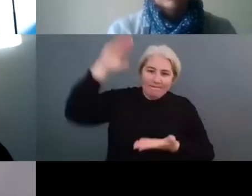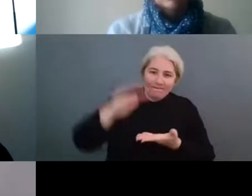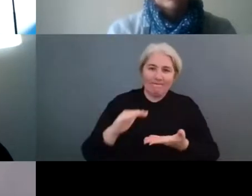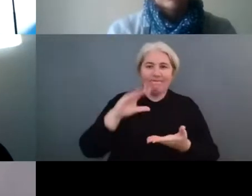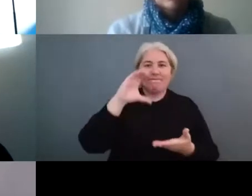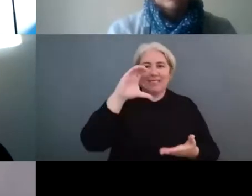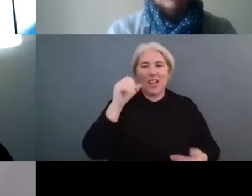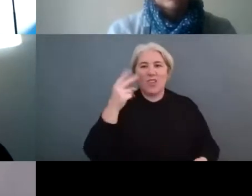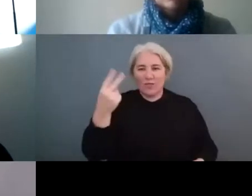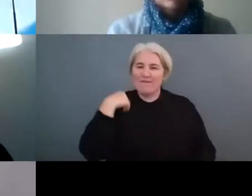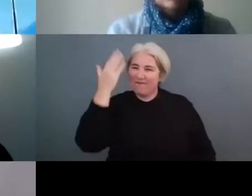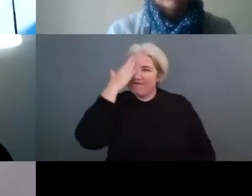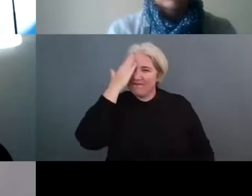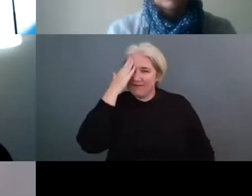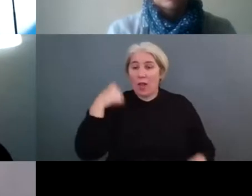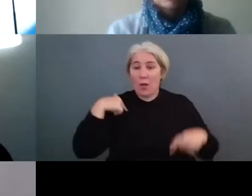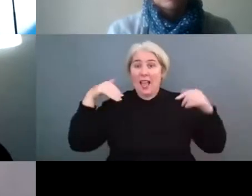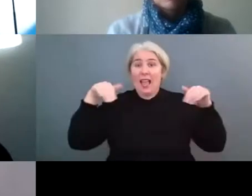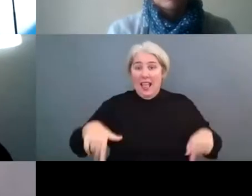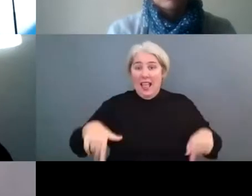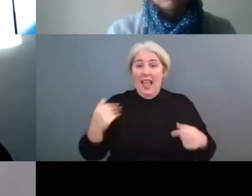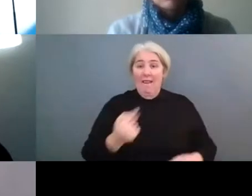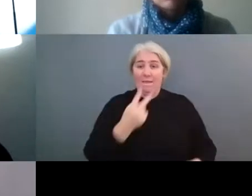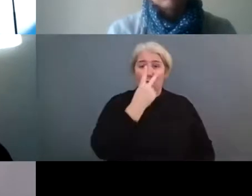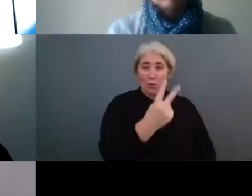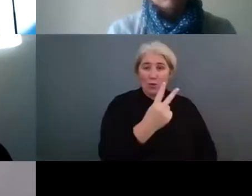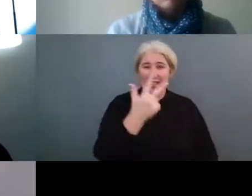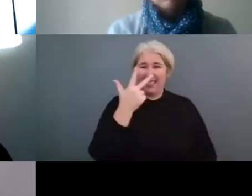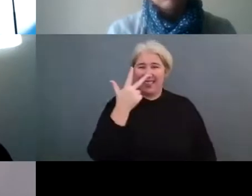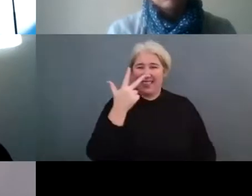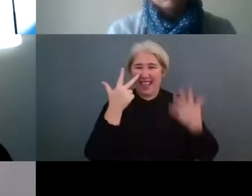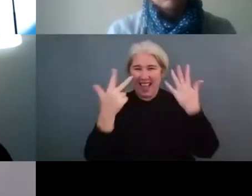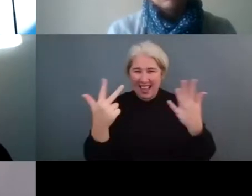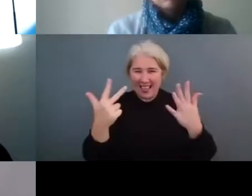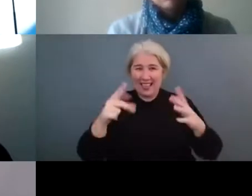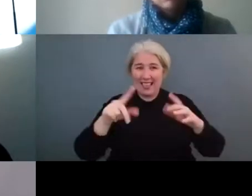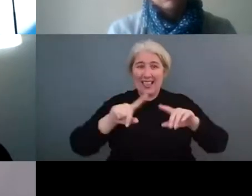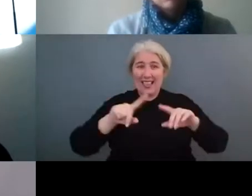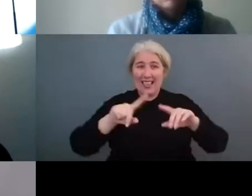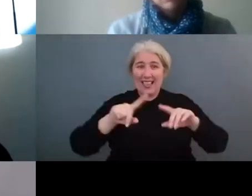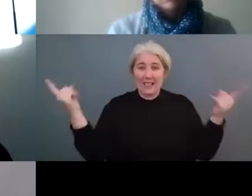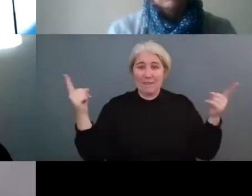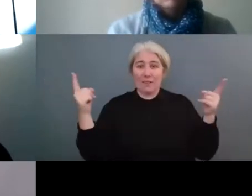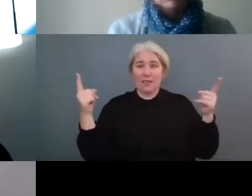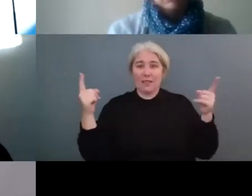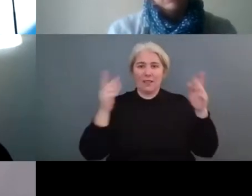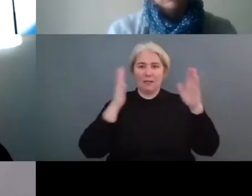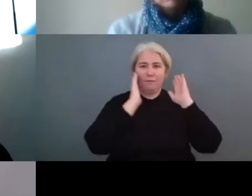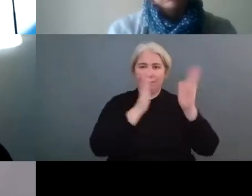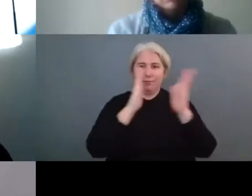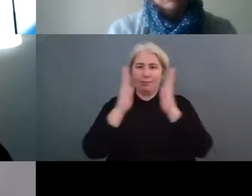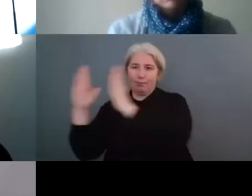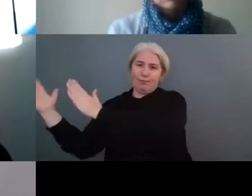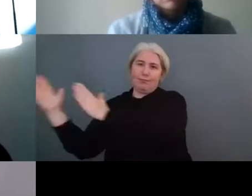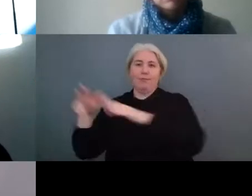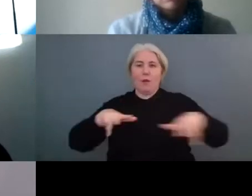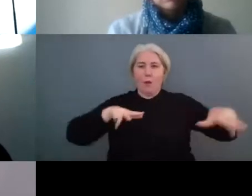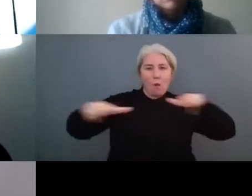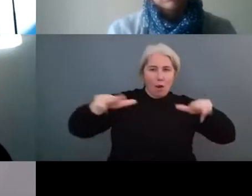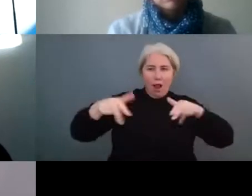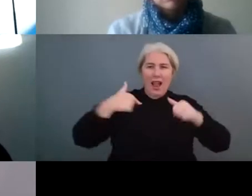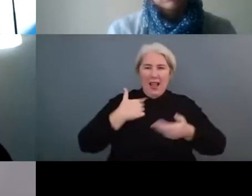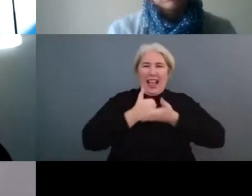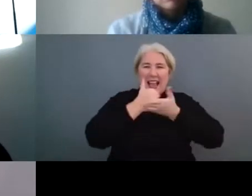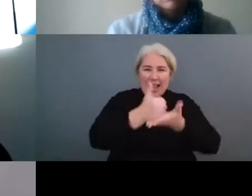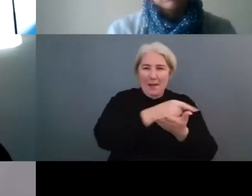on is with our 28 organizers, that's our current high level series number of organizers, to help them understand